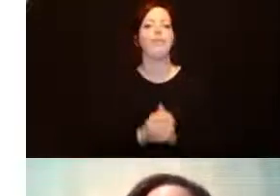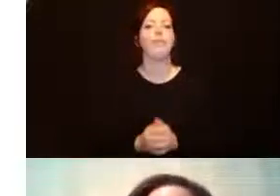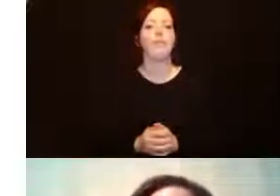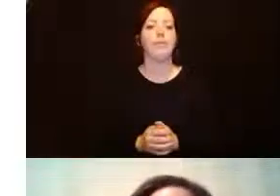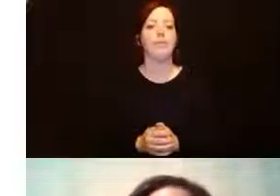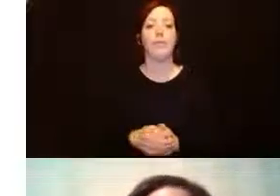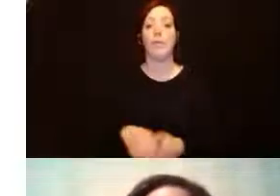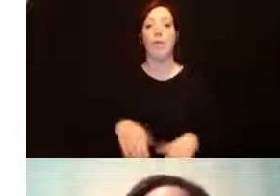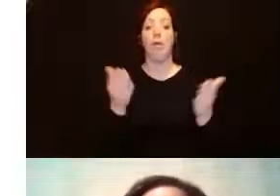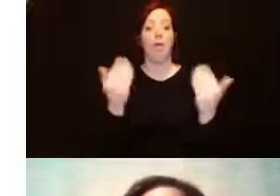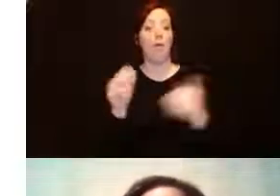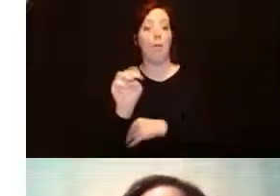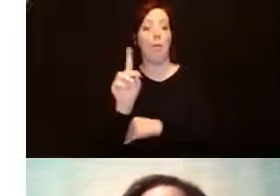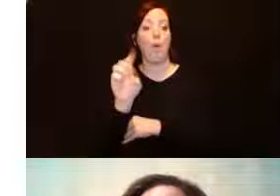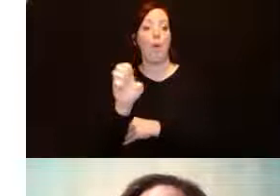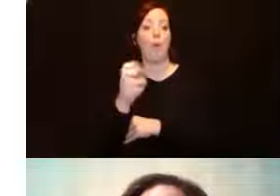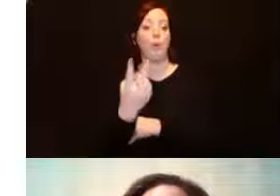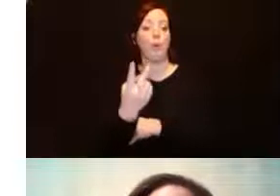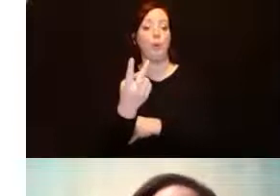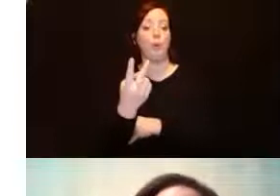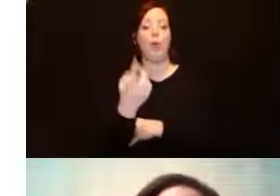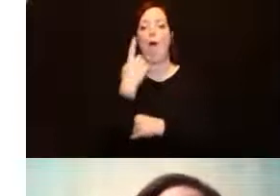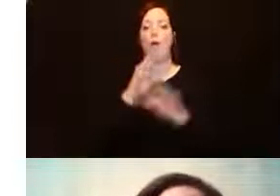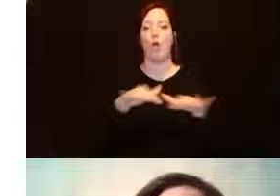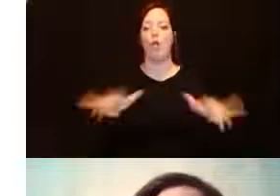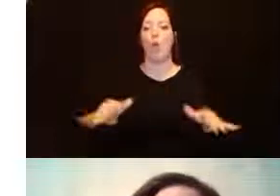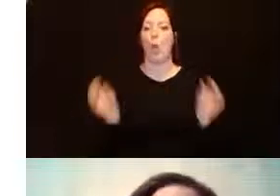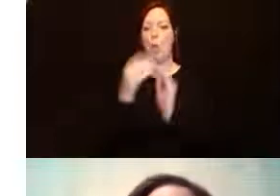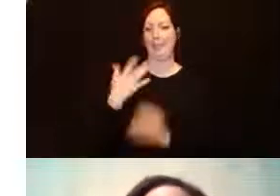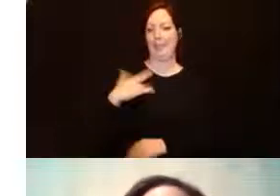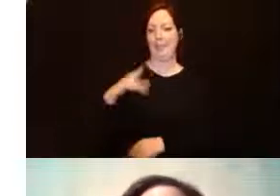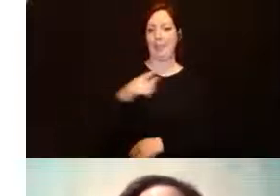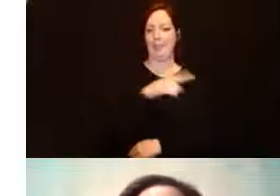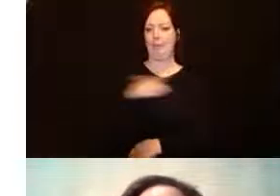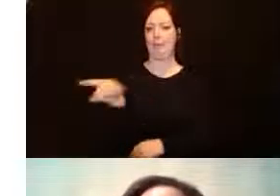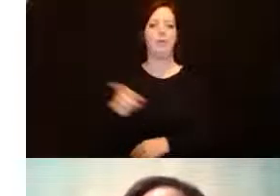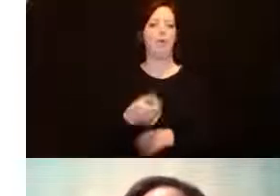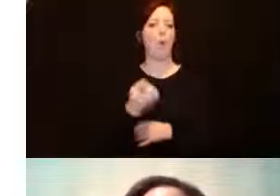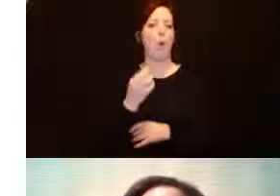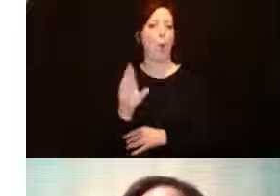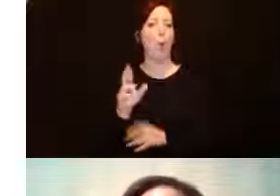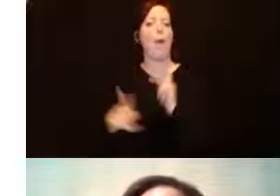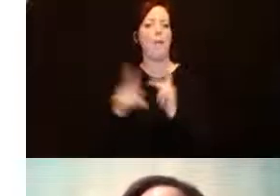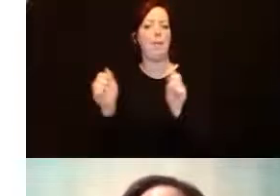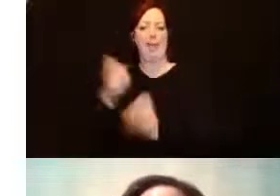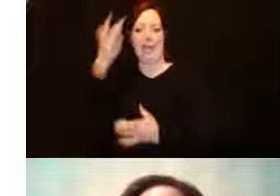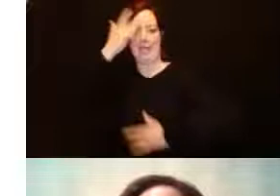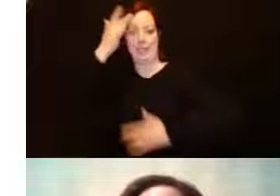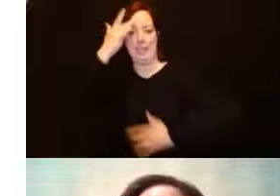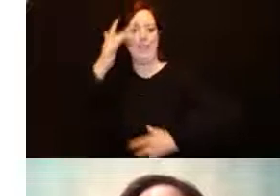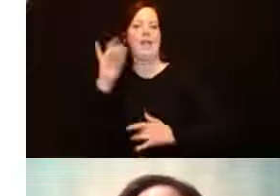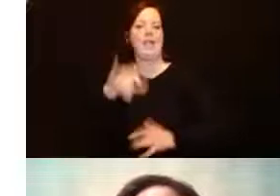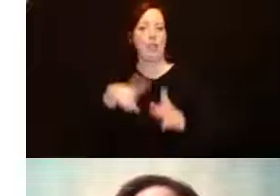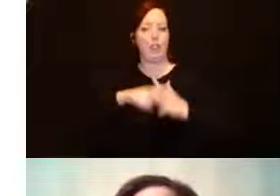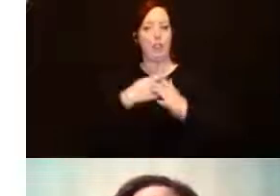2, which is for children because they are more sensitive, or people who have sicknesses. And this one starts with 70 dBs